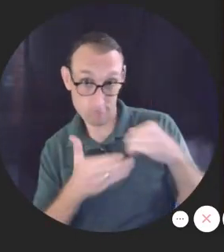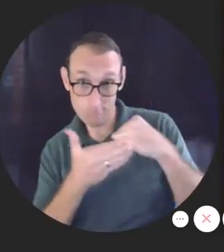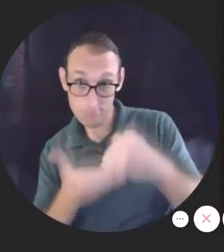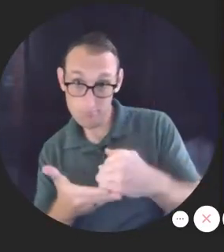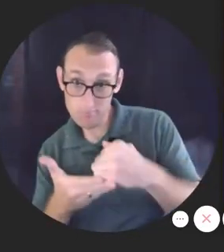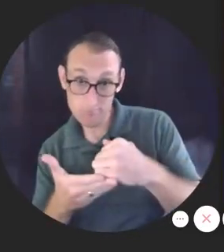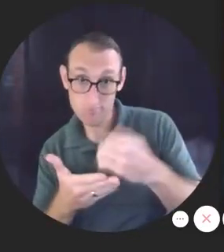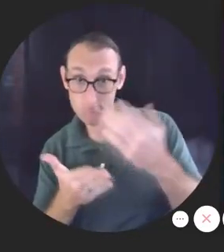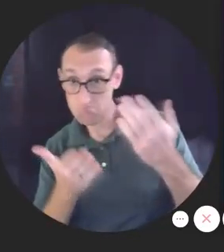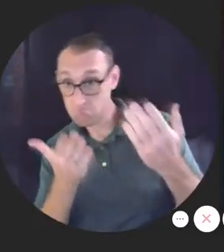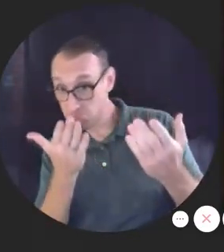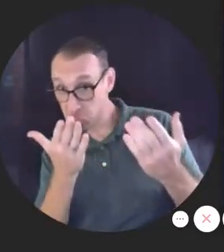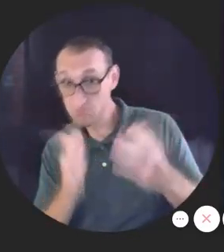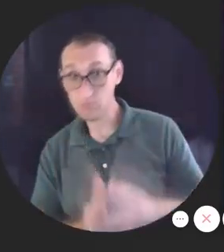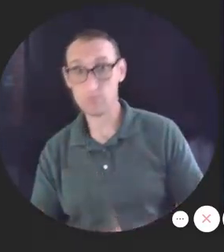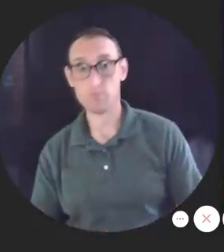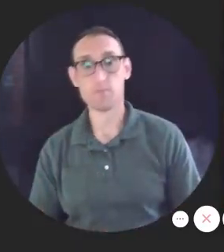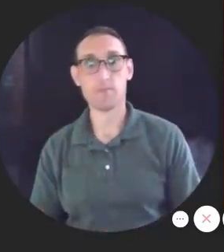this.